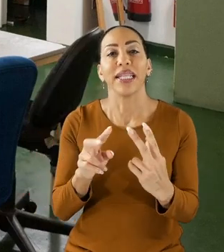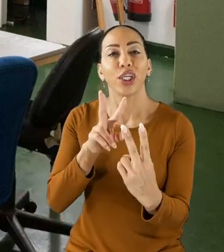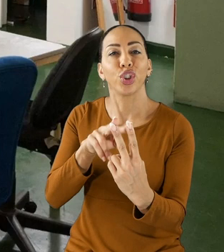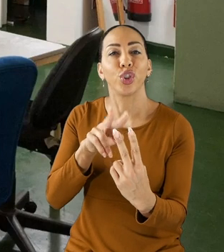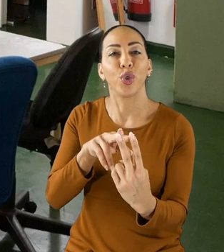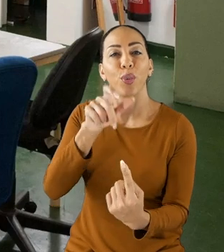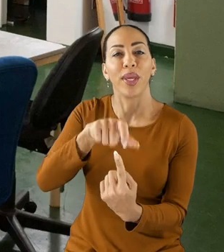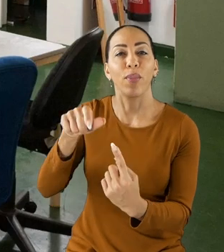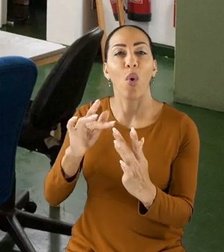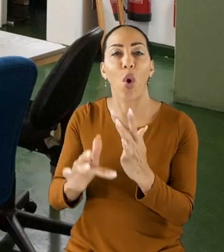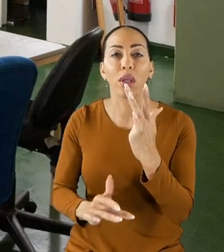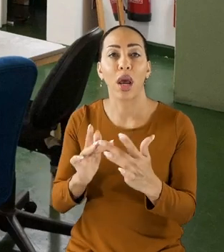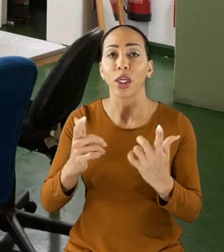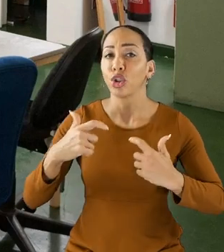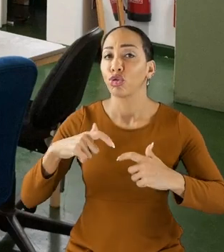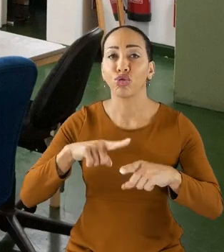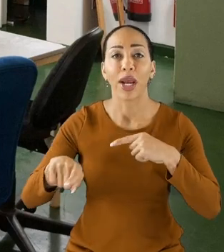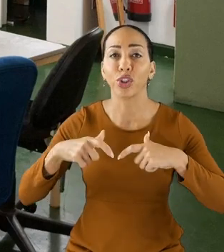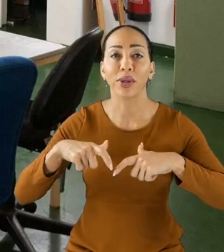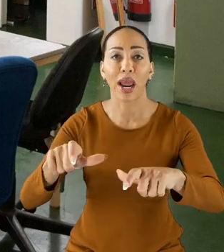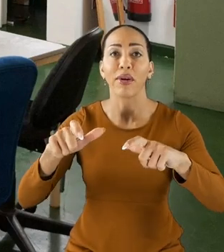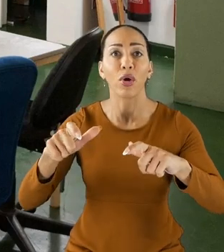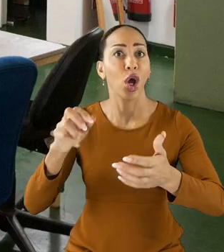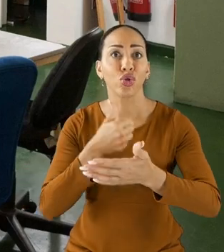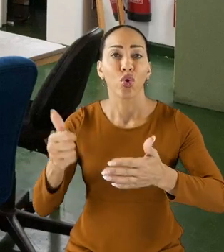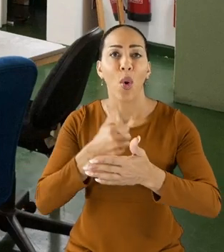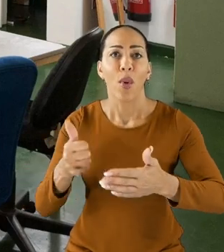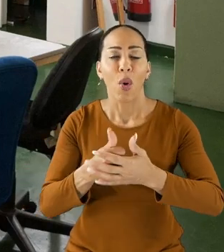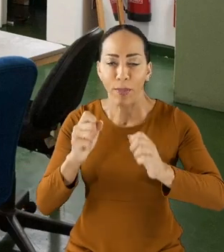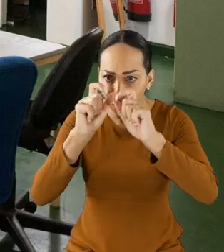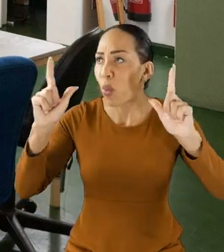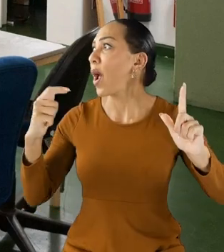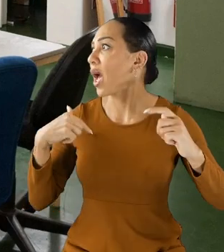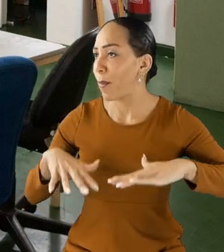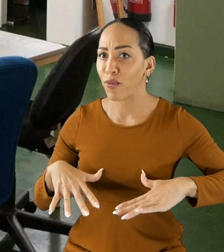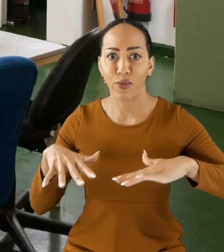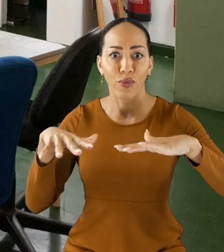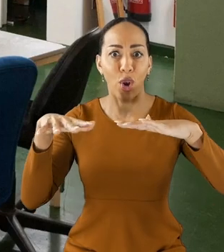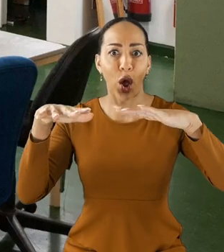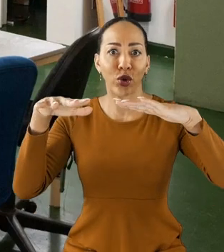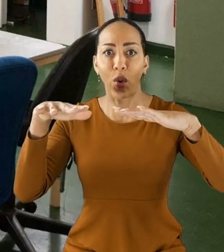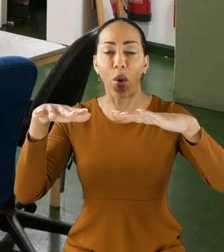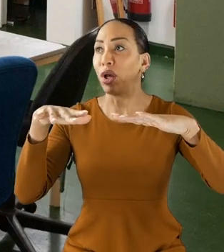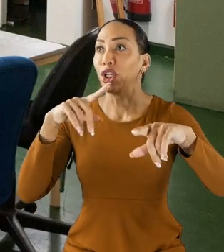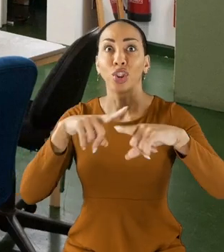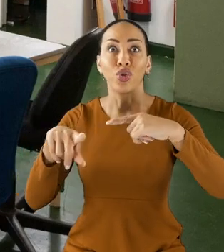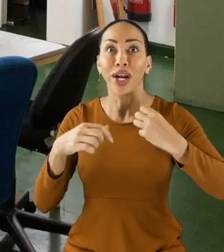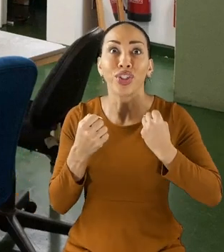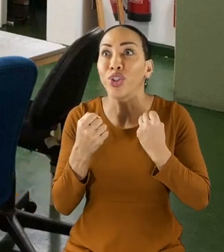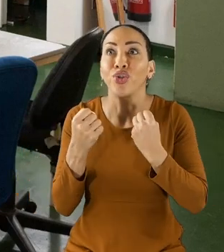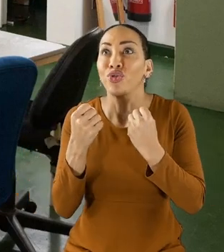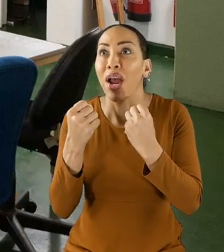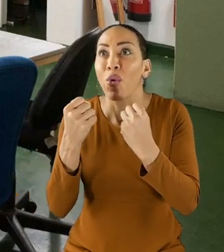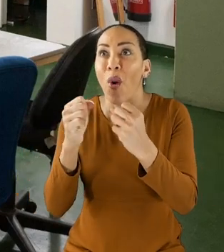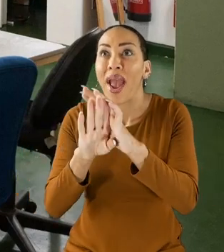two online telepresent participants trying to carry on as normal, waking up in floodwater, distilling their own fuel and driving into the hills to